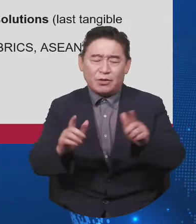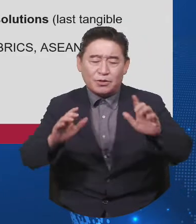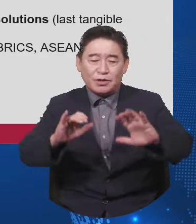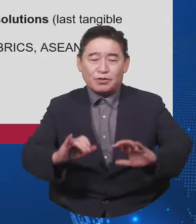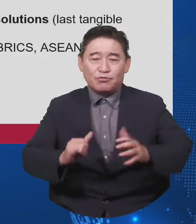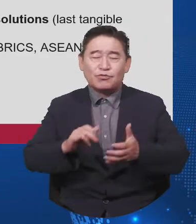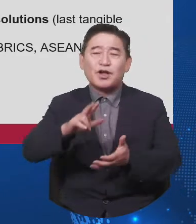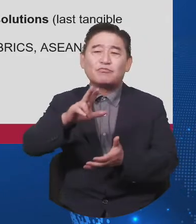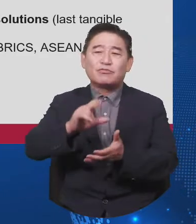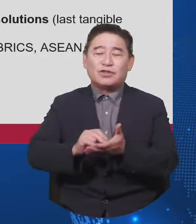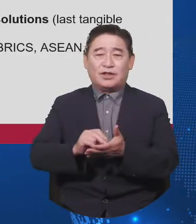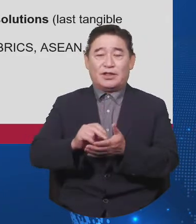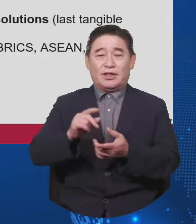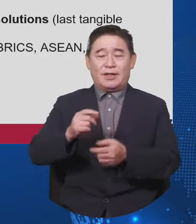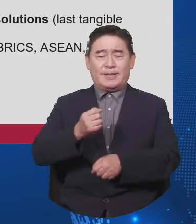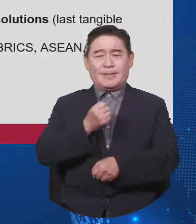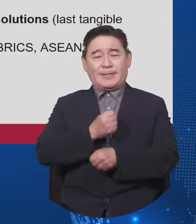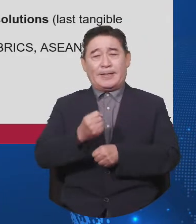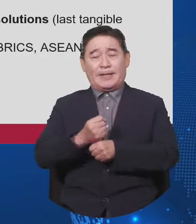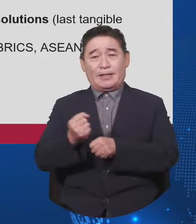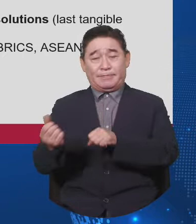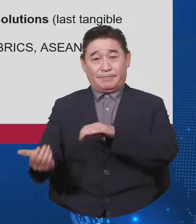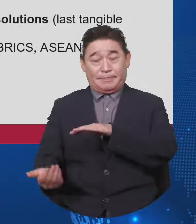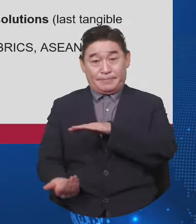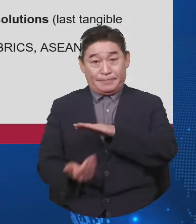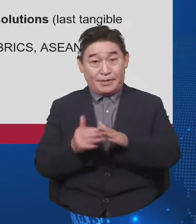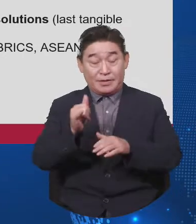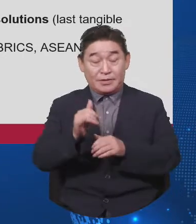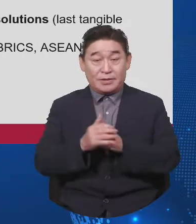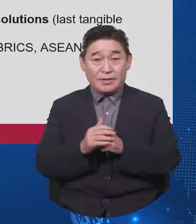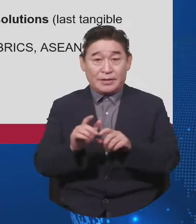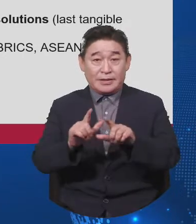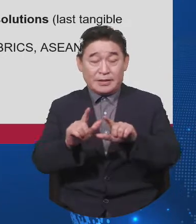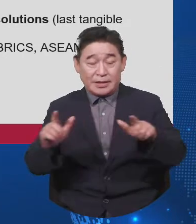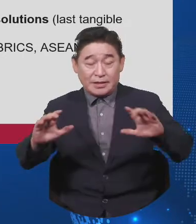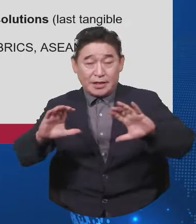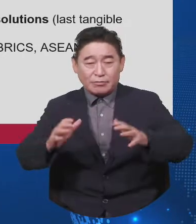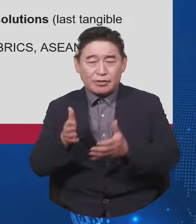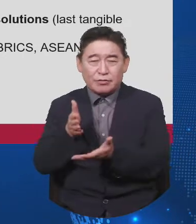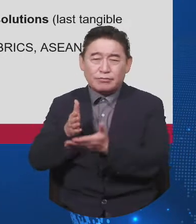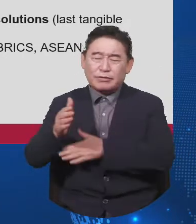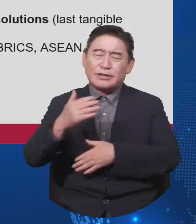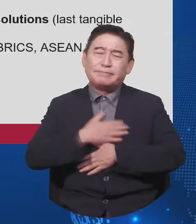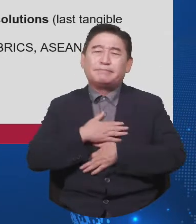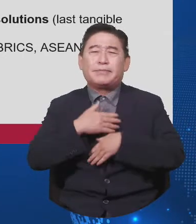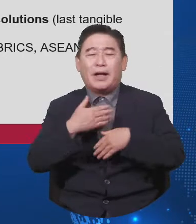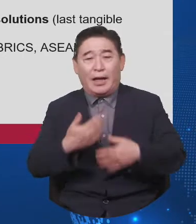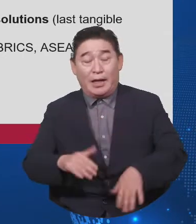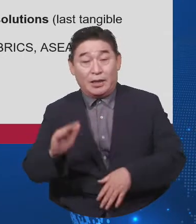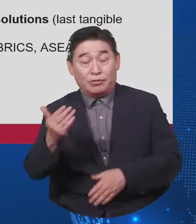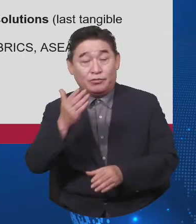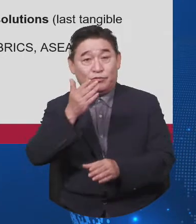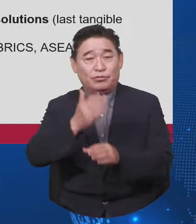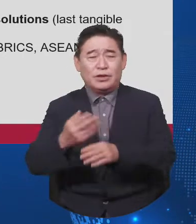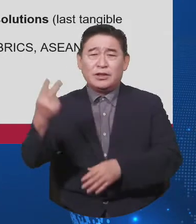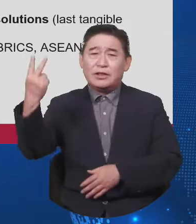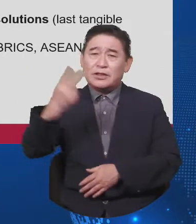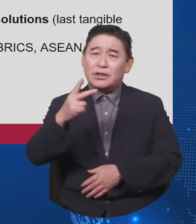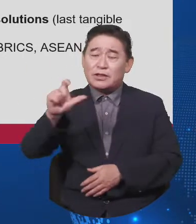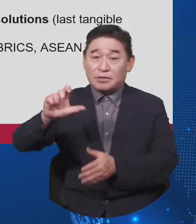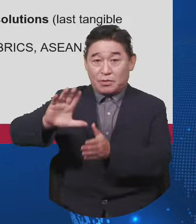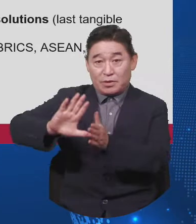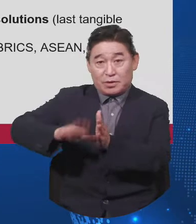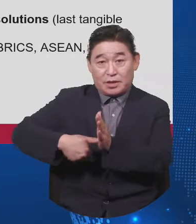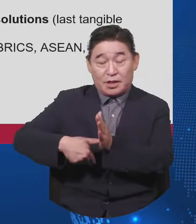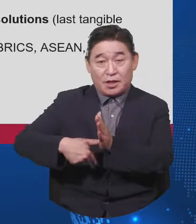of multilateralism. Looking back, I think 2015 was really a very open window of opportunity.